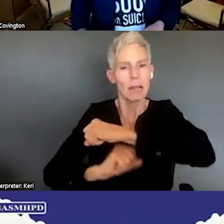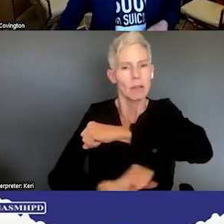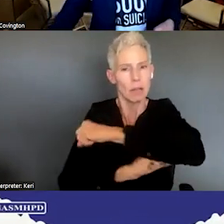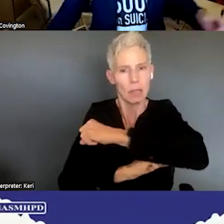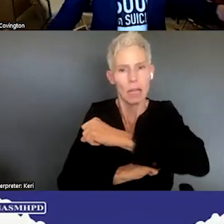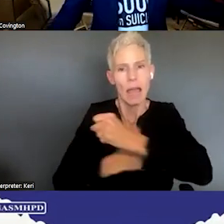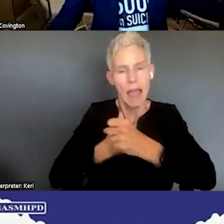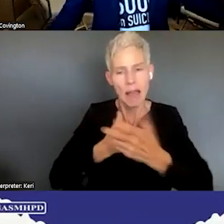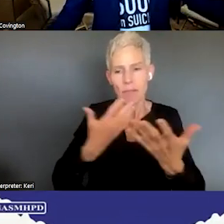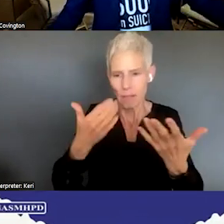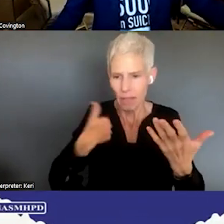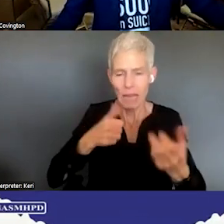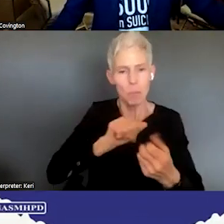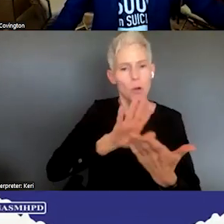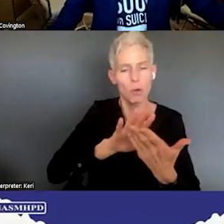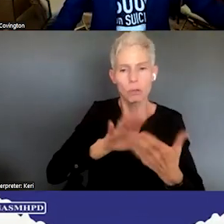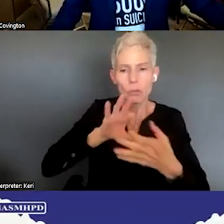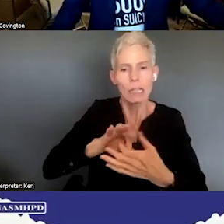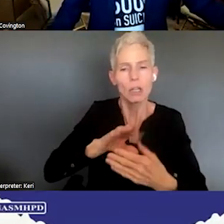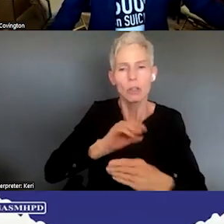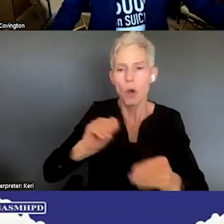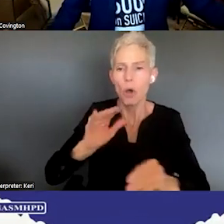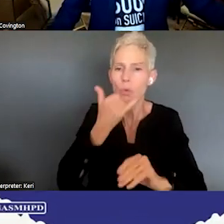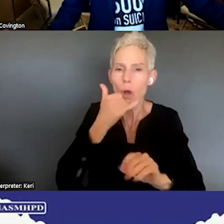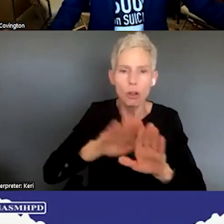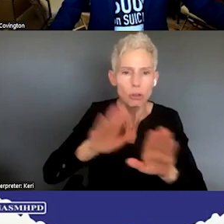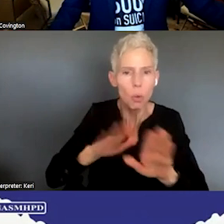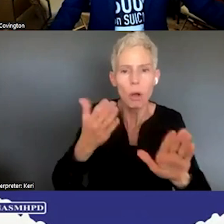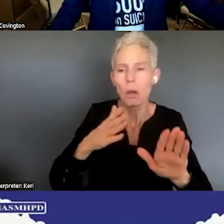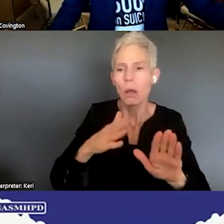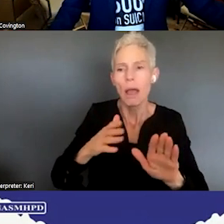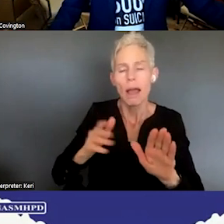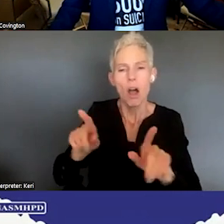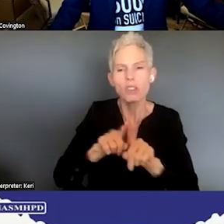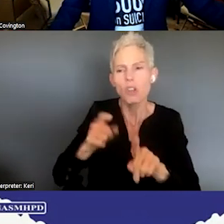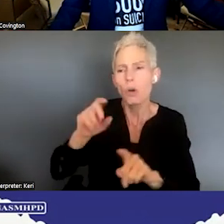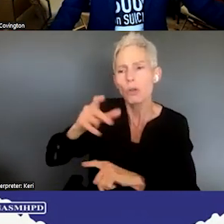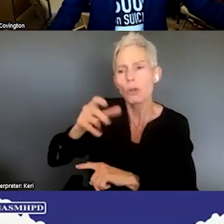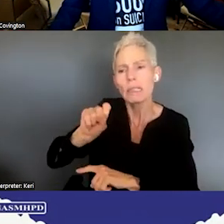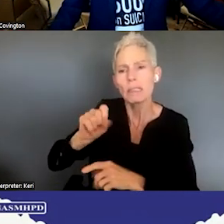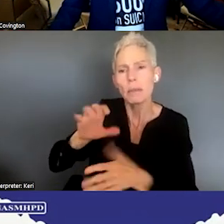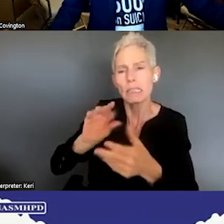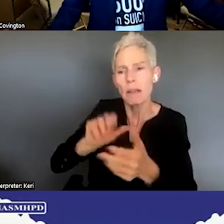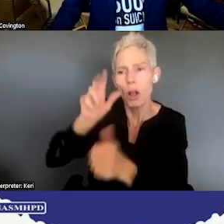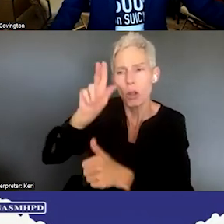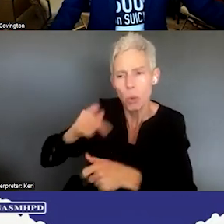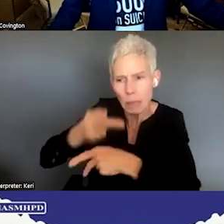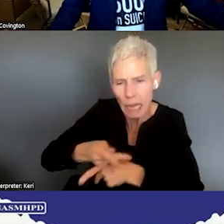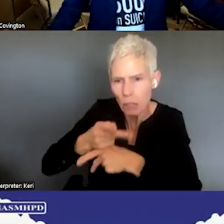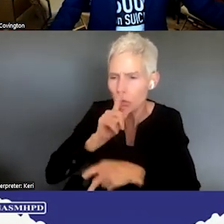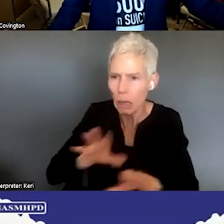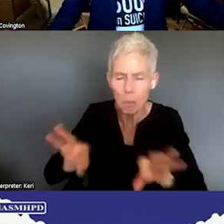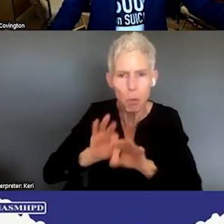door approach. And Richard, as you said, with follow-up care being one of those critical instruments for the crisis